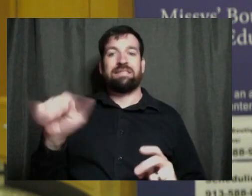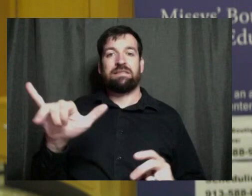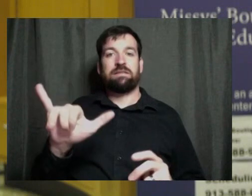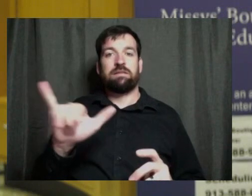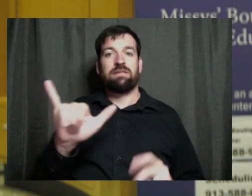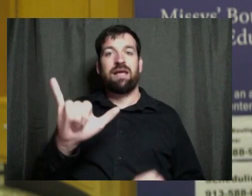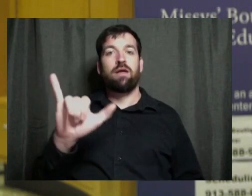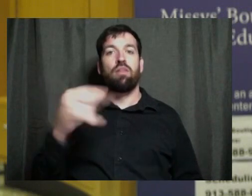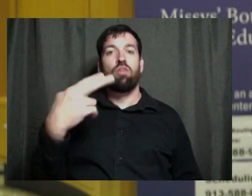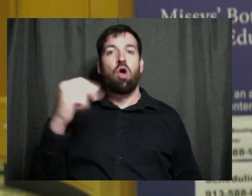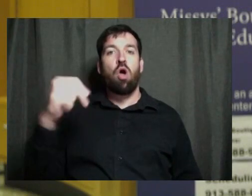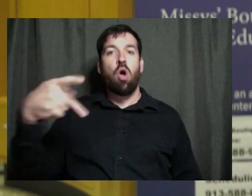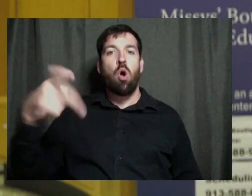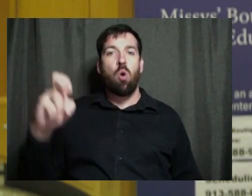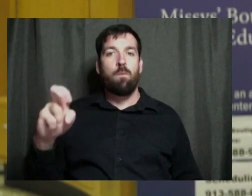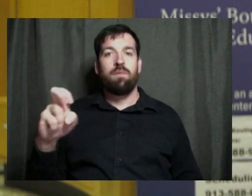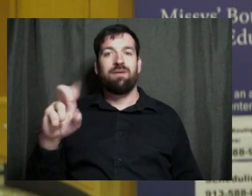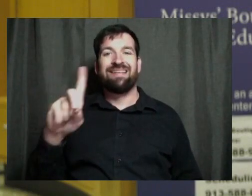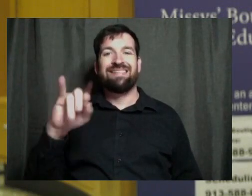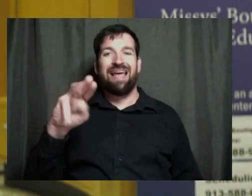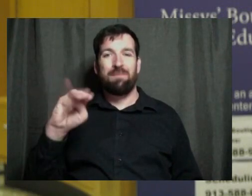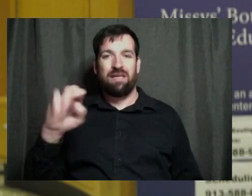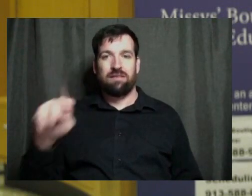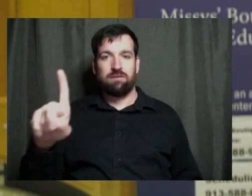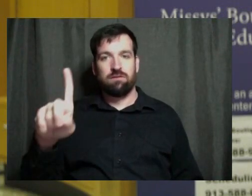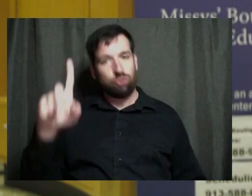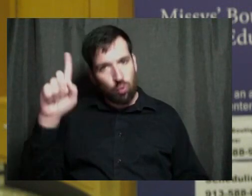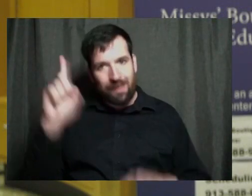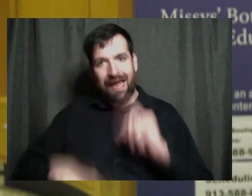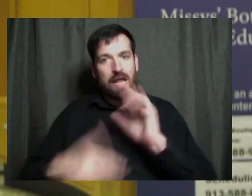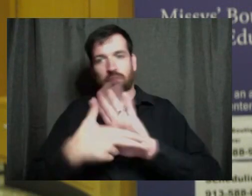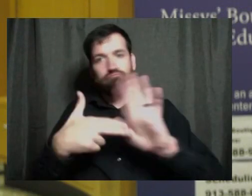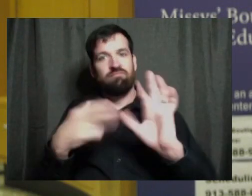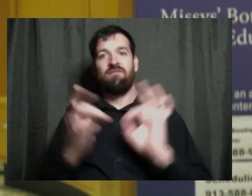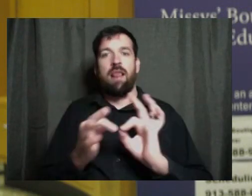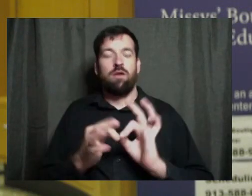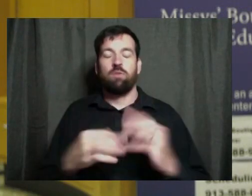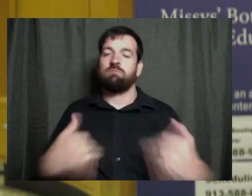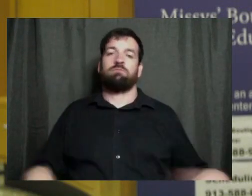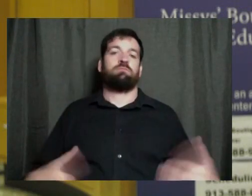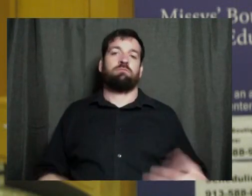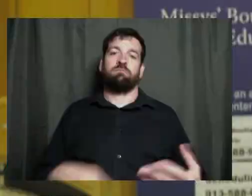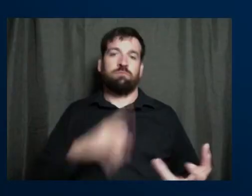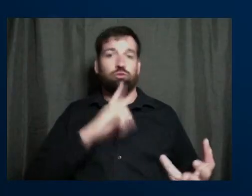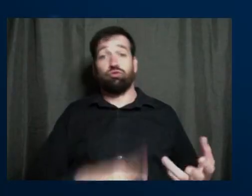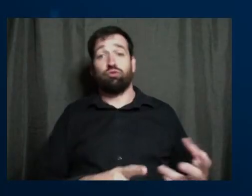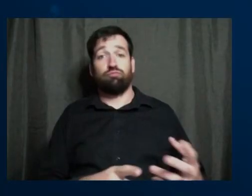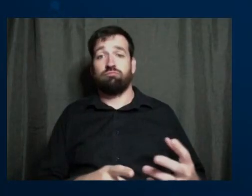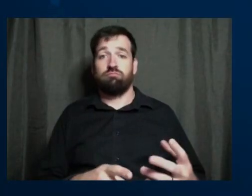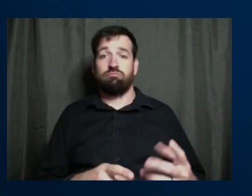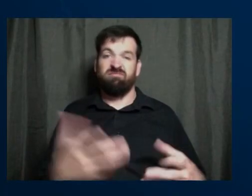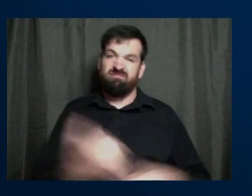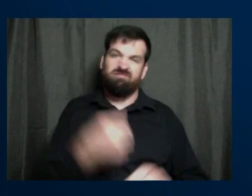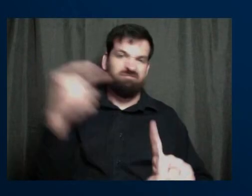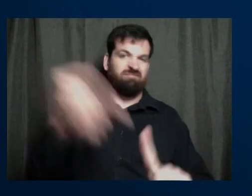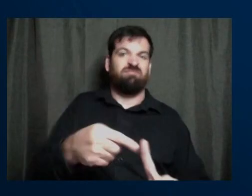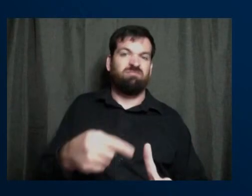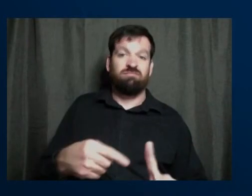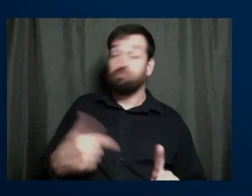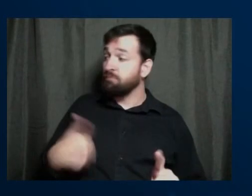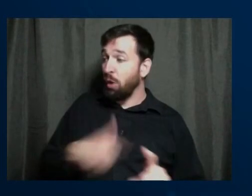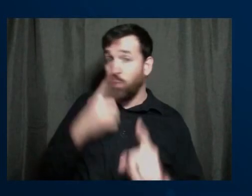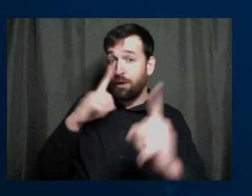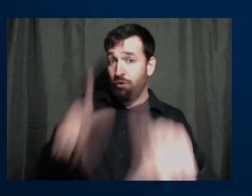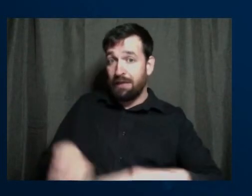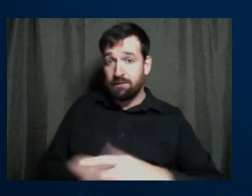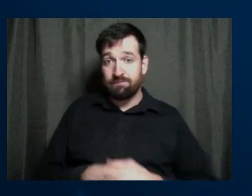can't put a value on it. And I truly feel that is true. She summed it all up. Mm-hmm. And I think we agree. Thank